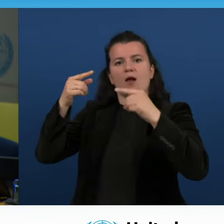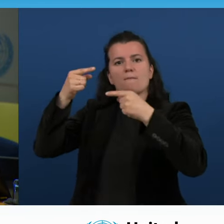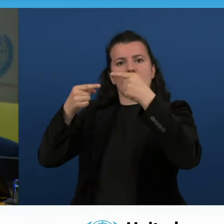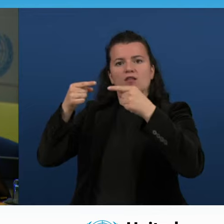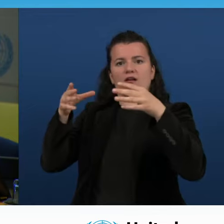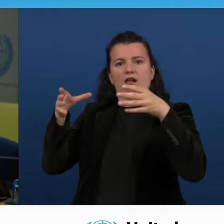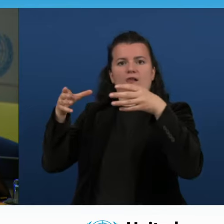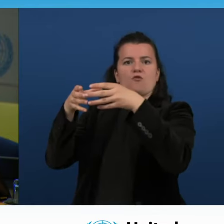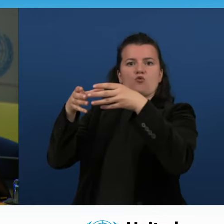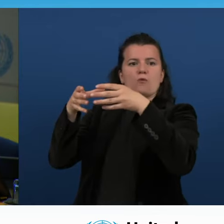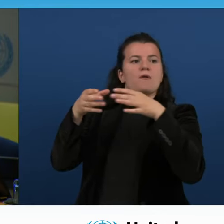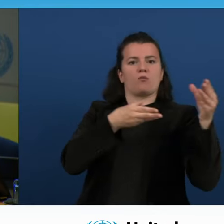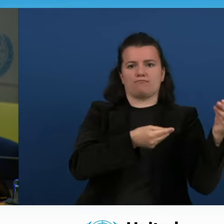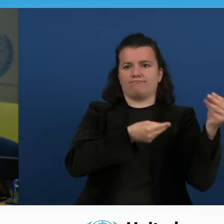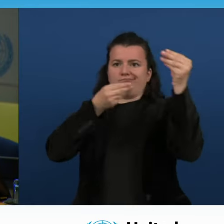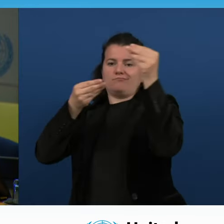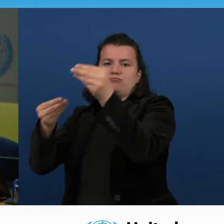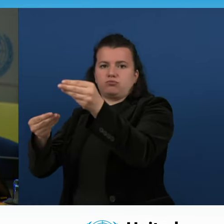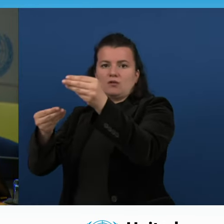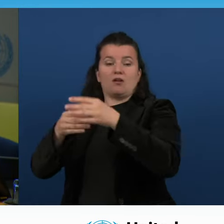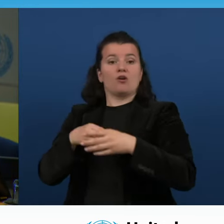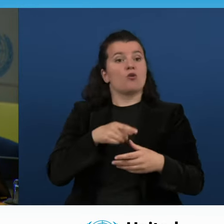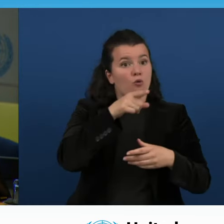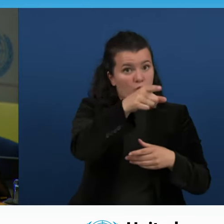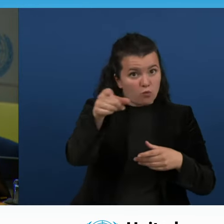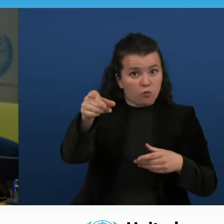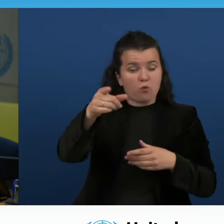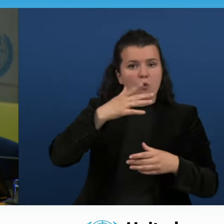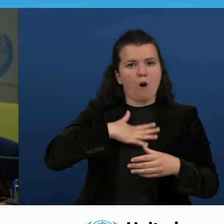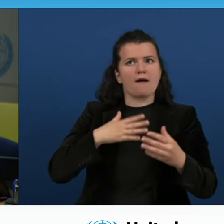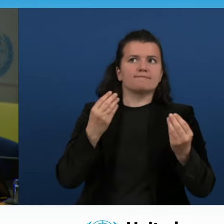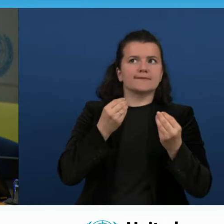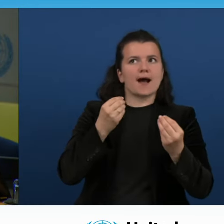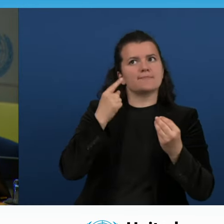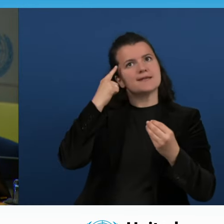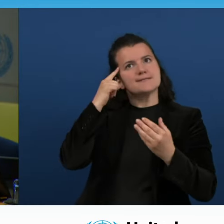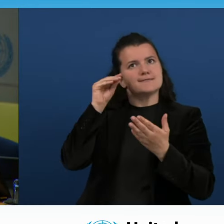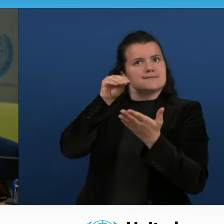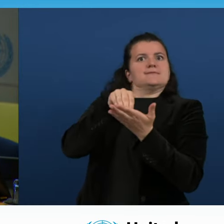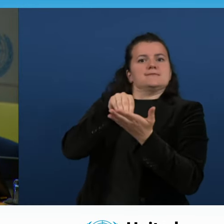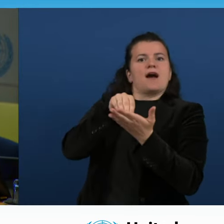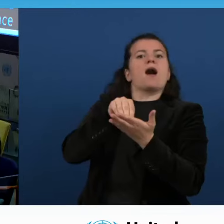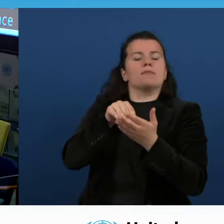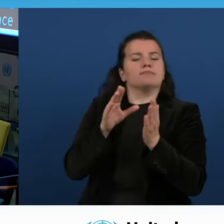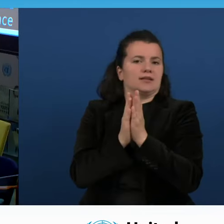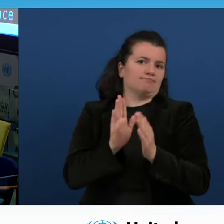well, that's really, really great. So I hope this can inspire you.